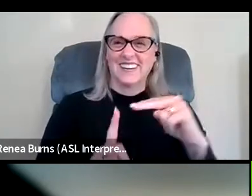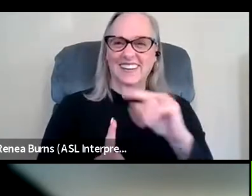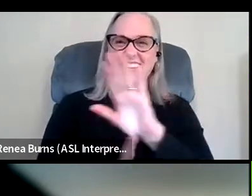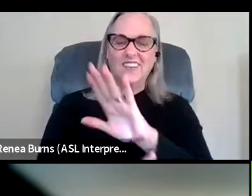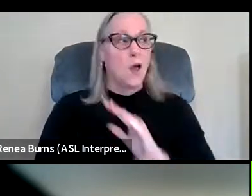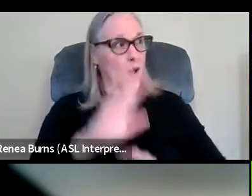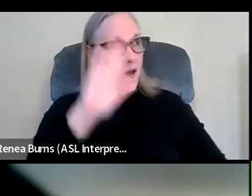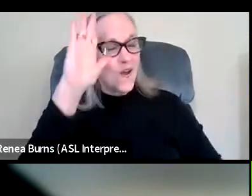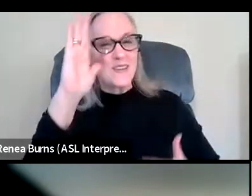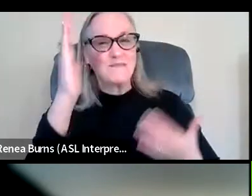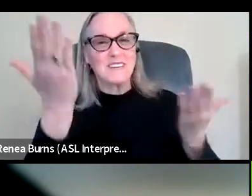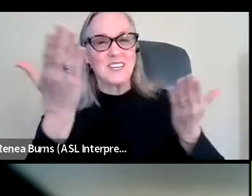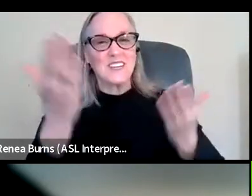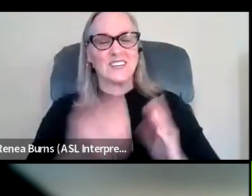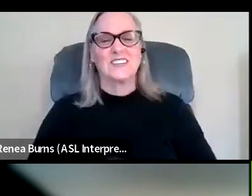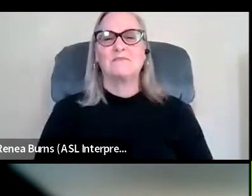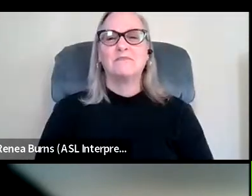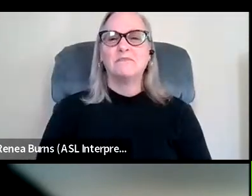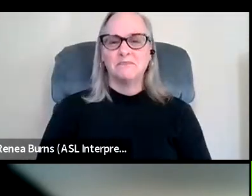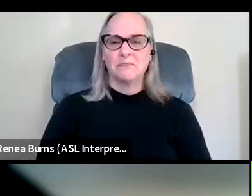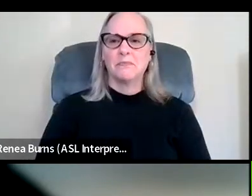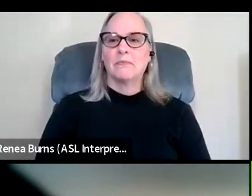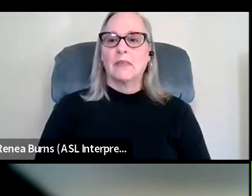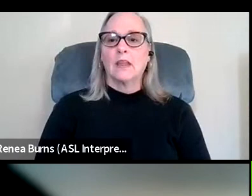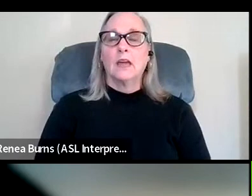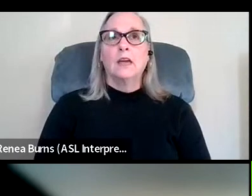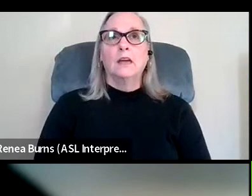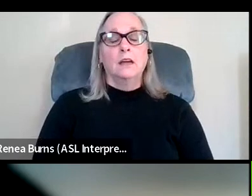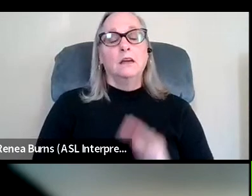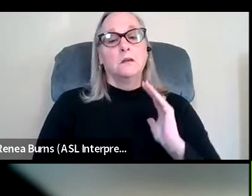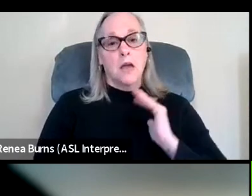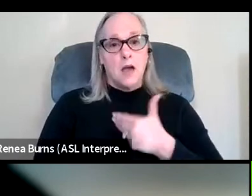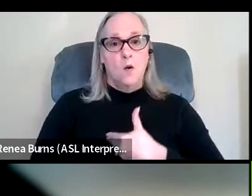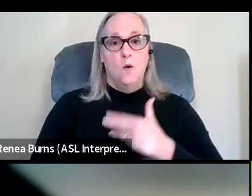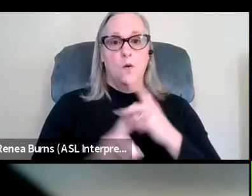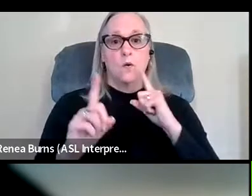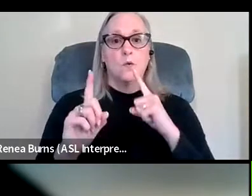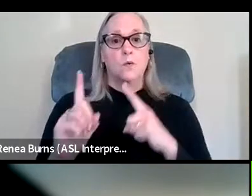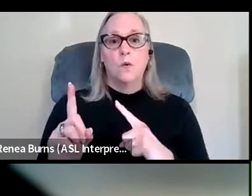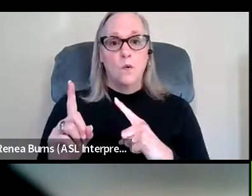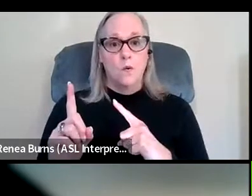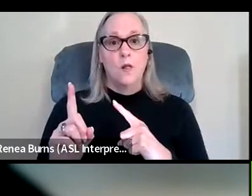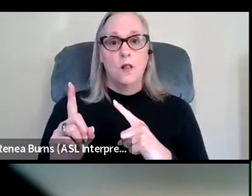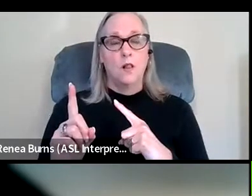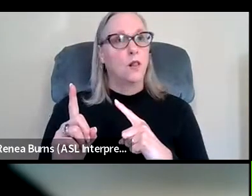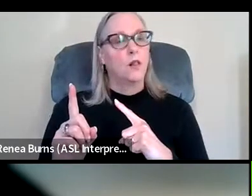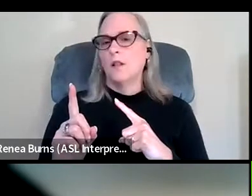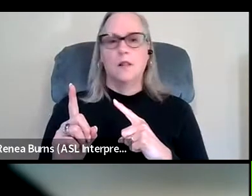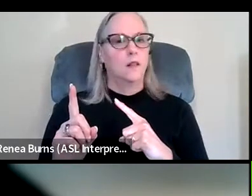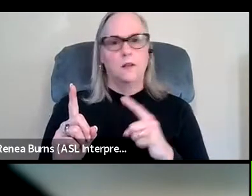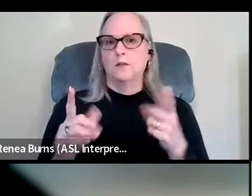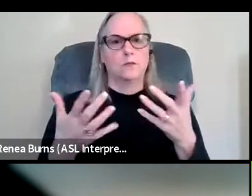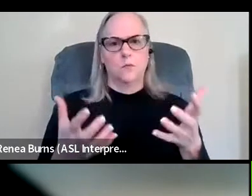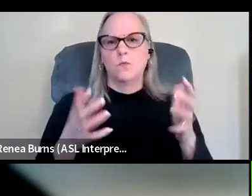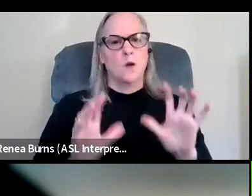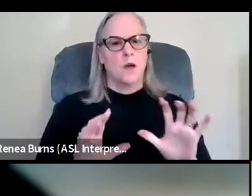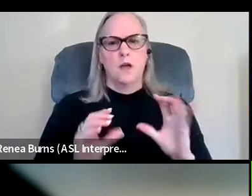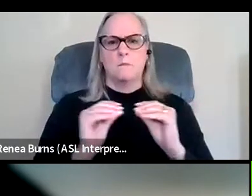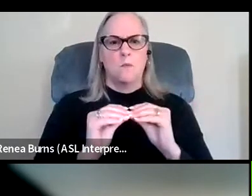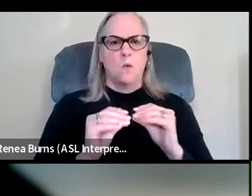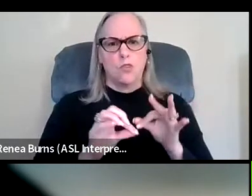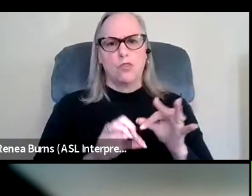here. So our goal is not to have any further delays with